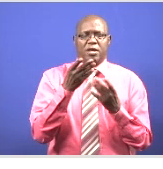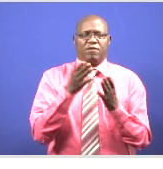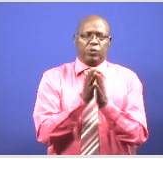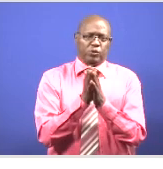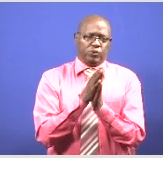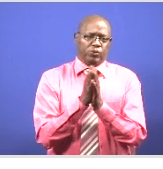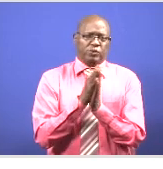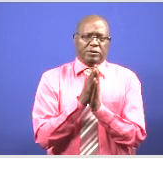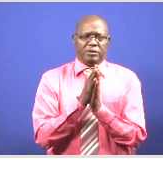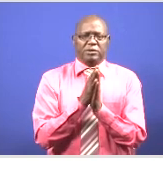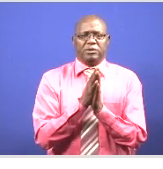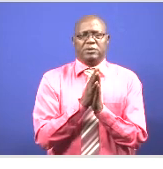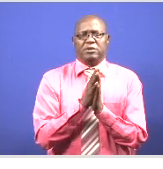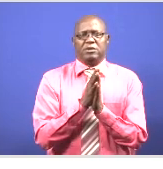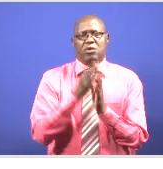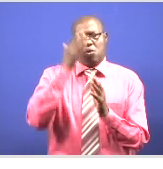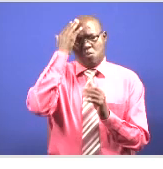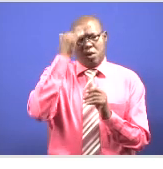story of why